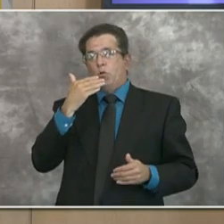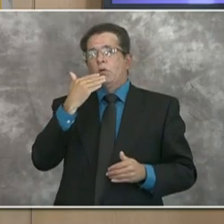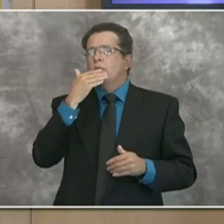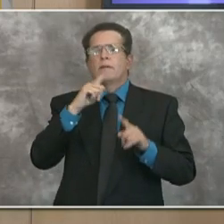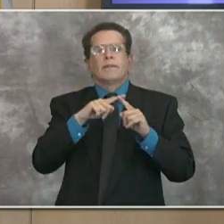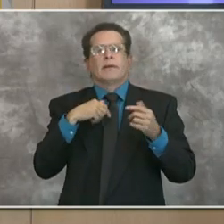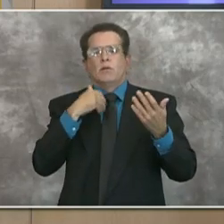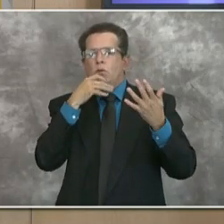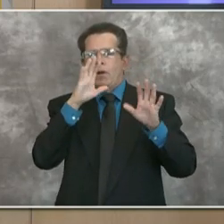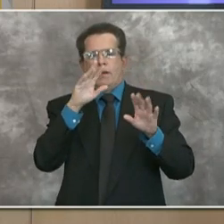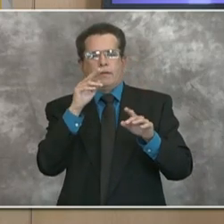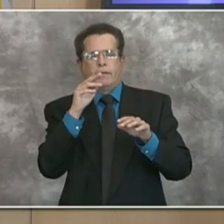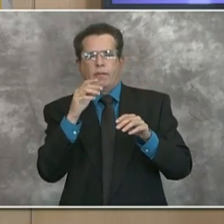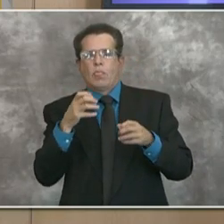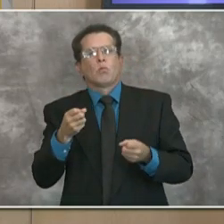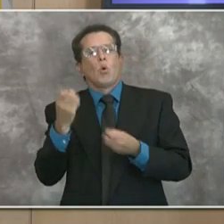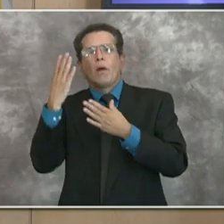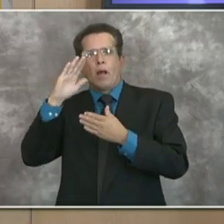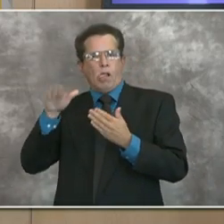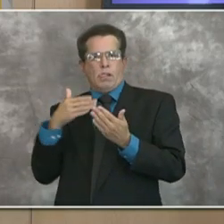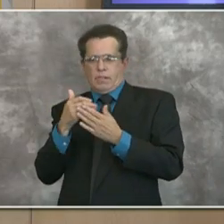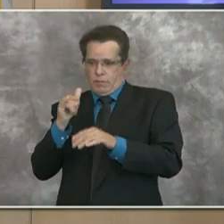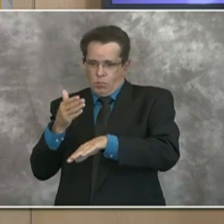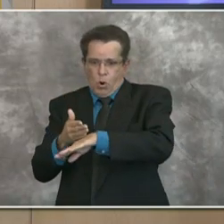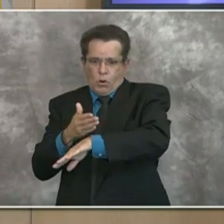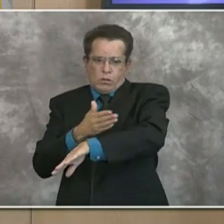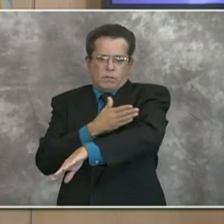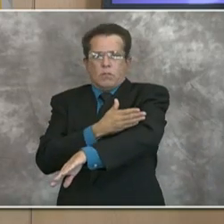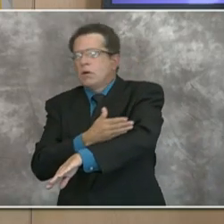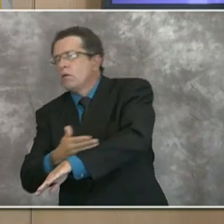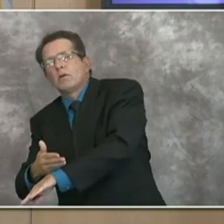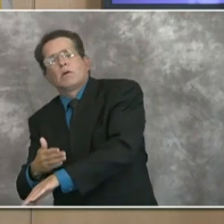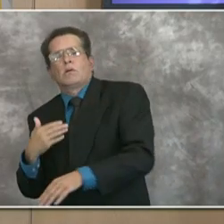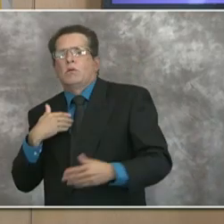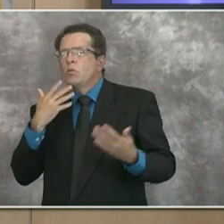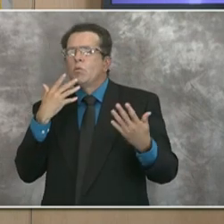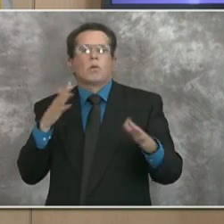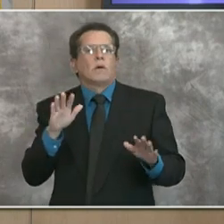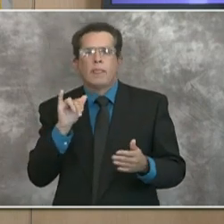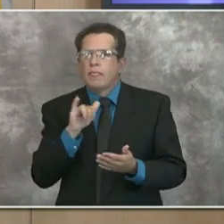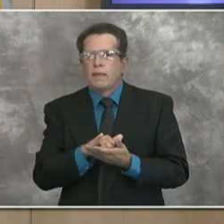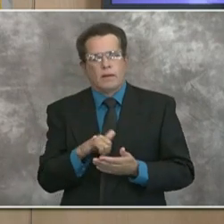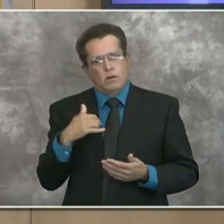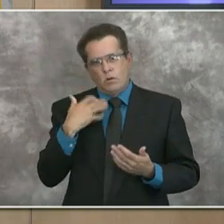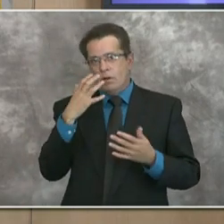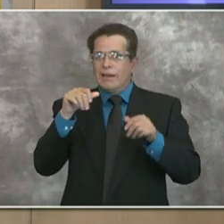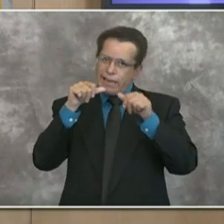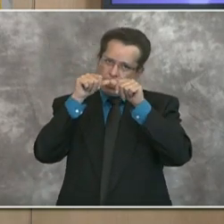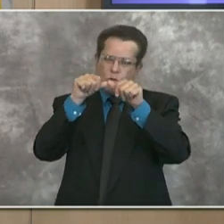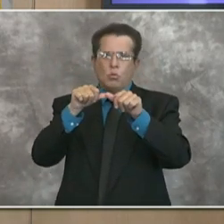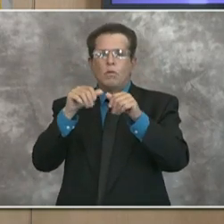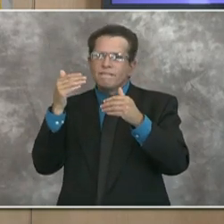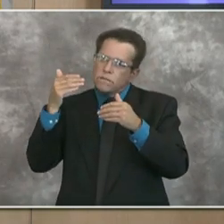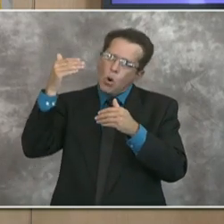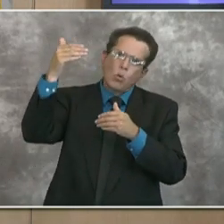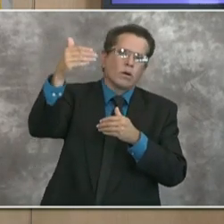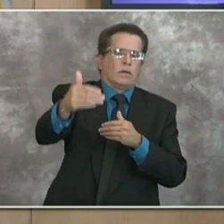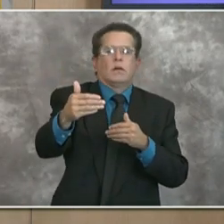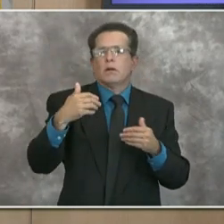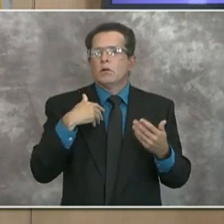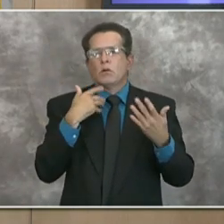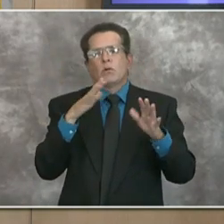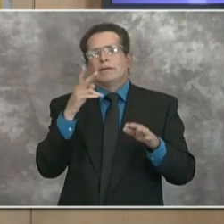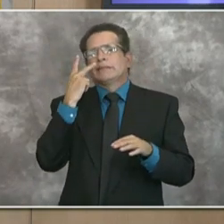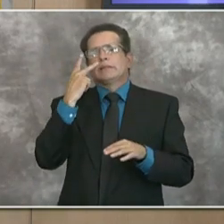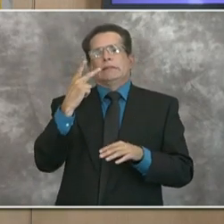throw away all of that progress by losing our focus as we begin to move forward. We want to continue to move forward. We don't want to